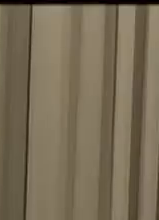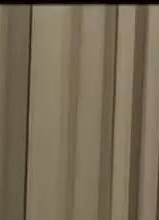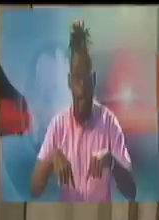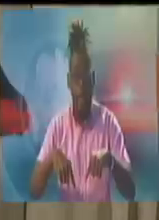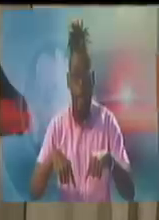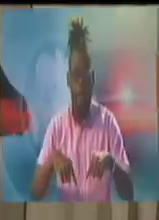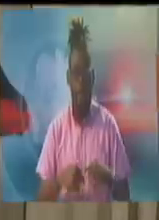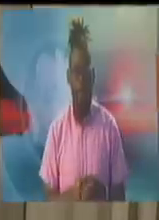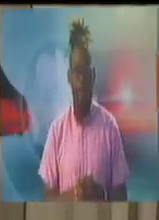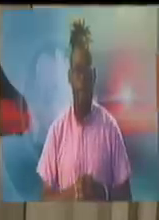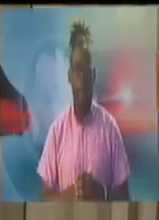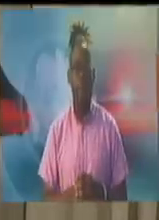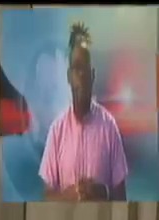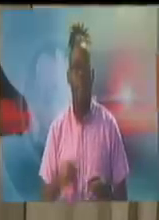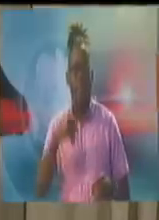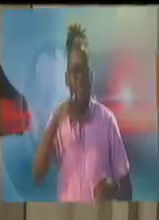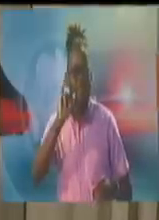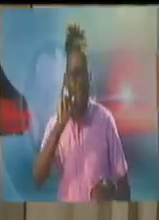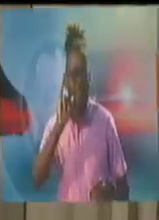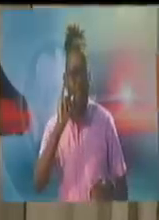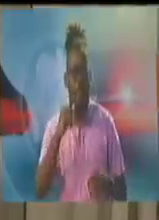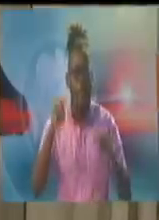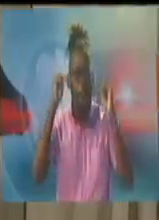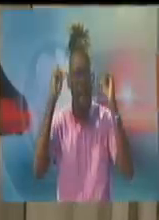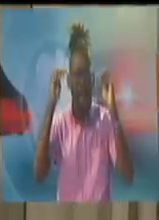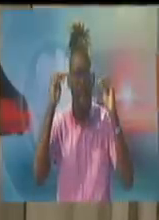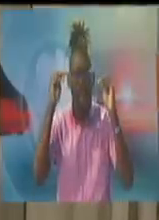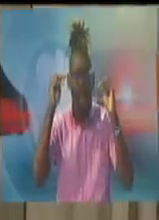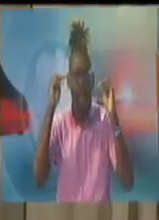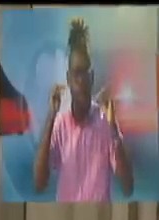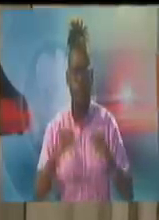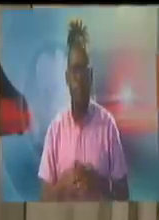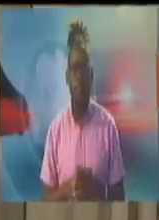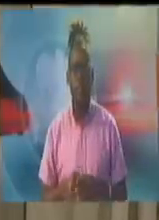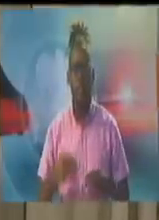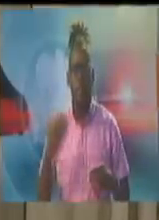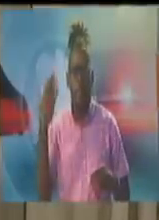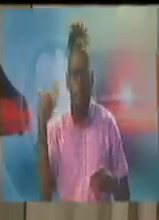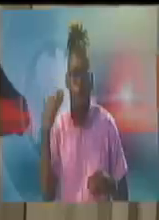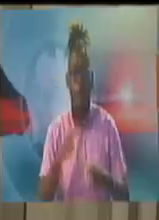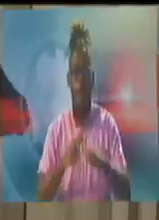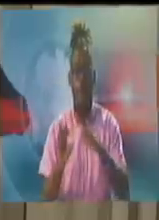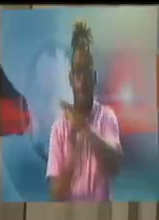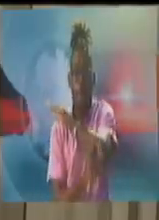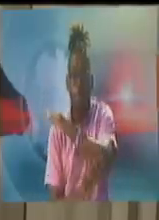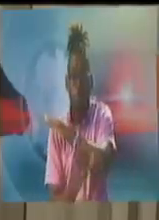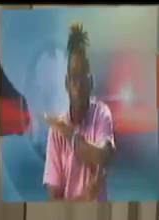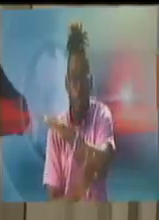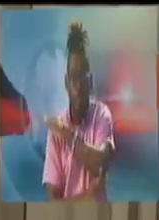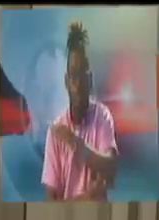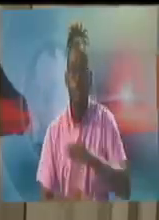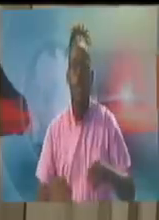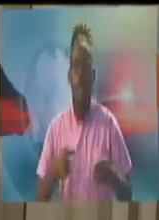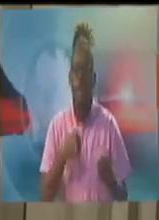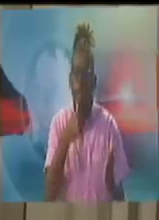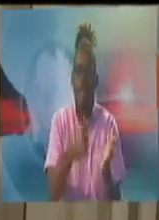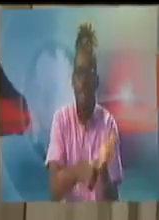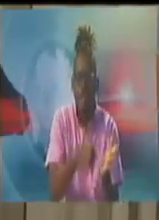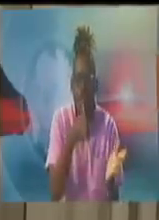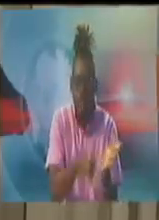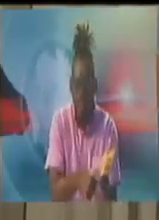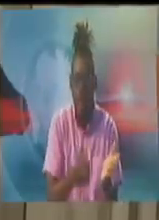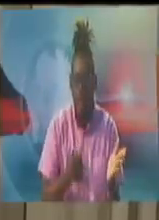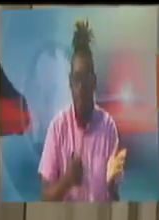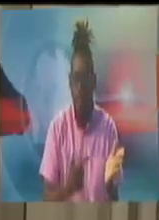the Minister of Foreign and CARICOM Affairs of Trinidad and Tobago, Senator the Honorable Dennis Moses, dispatched a letter to one of our